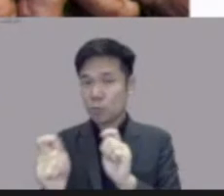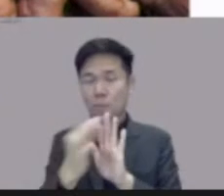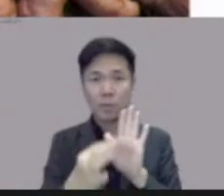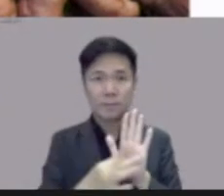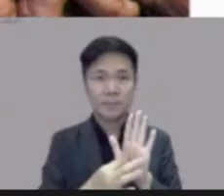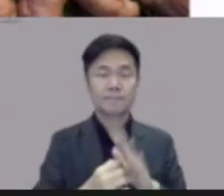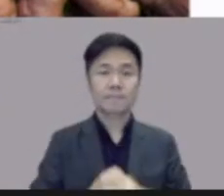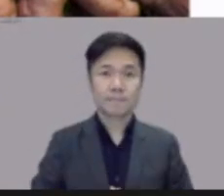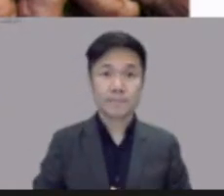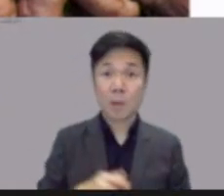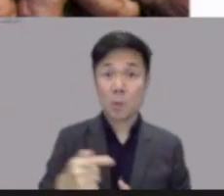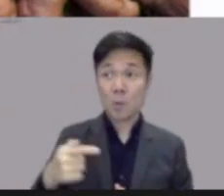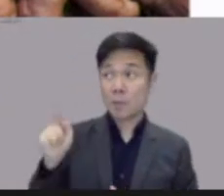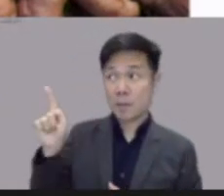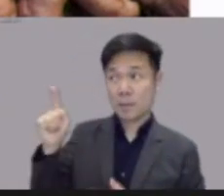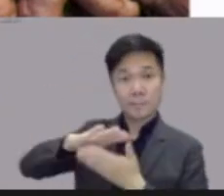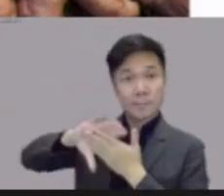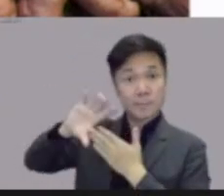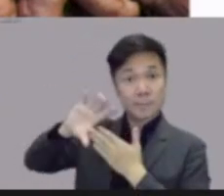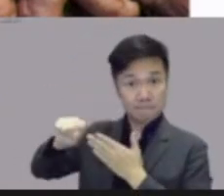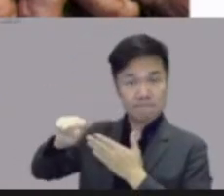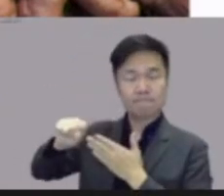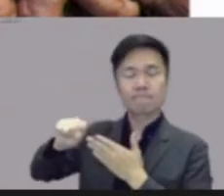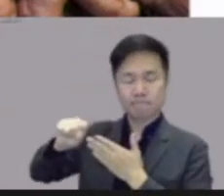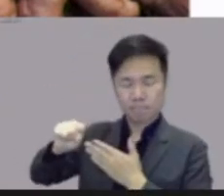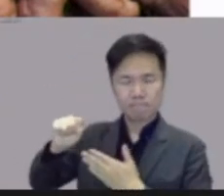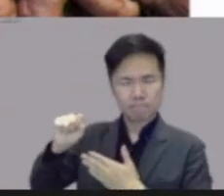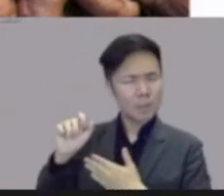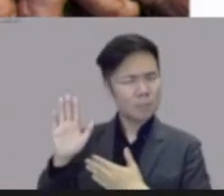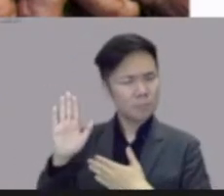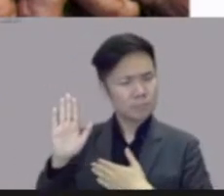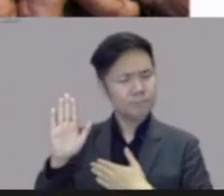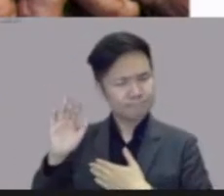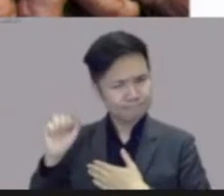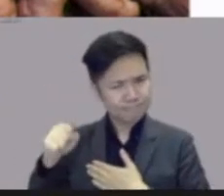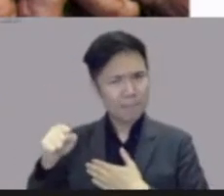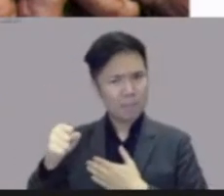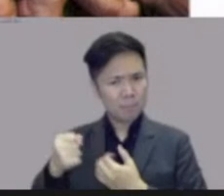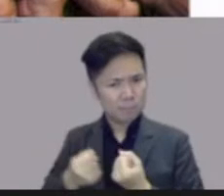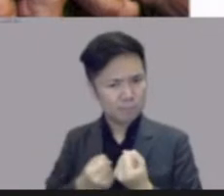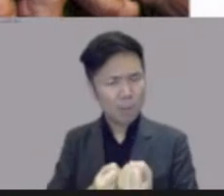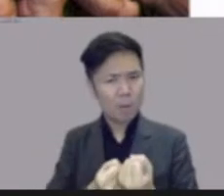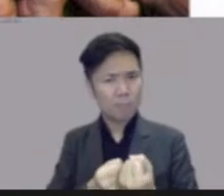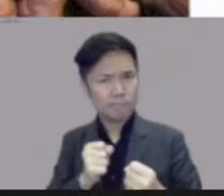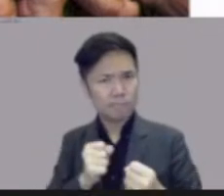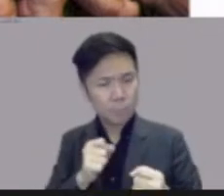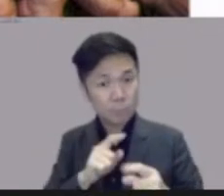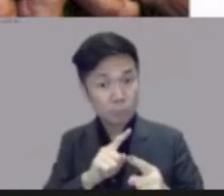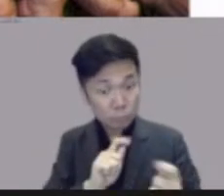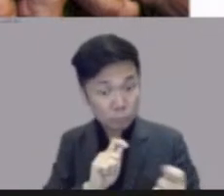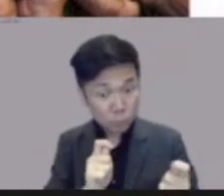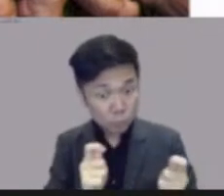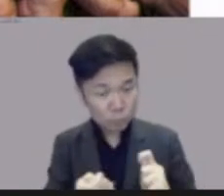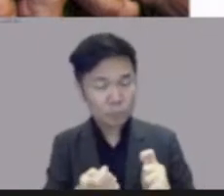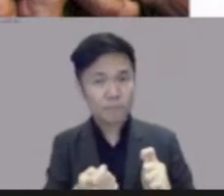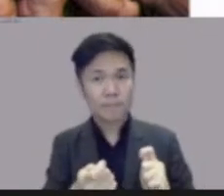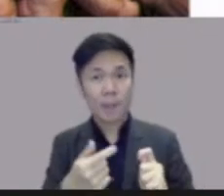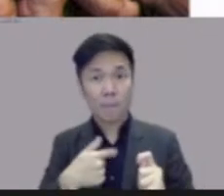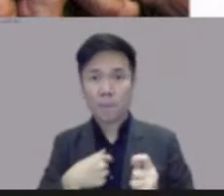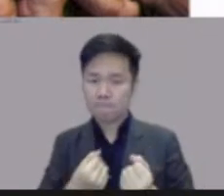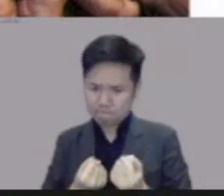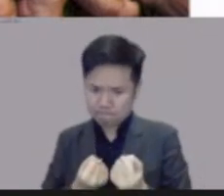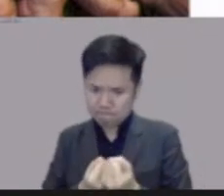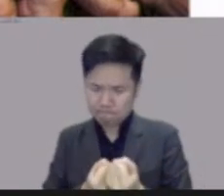is committed to supporting member states in the implementation of the proposed recommendations and can support member states by facilitating